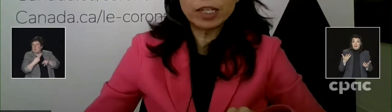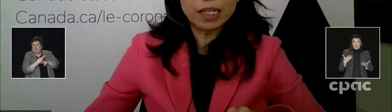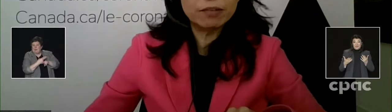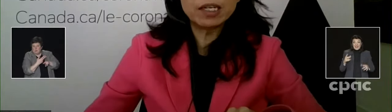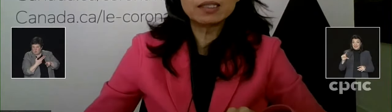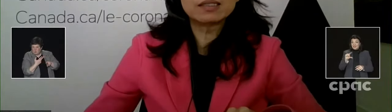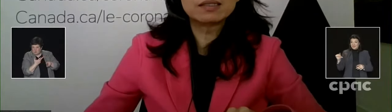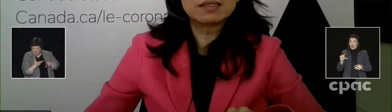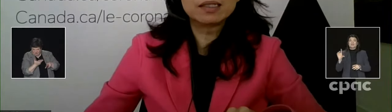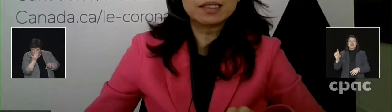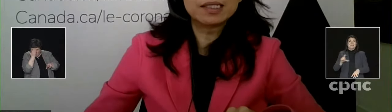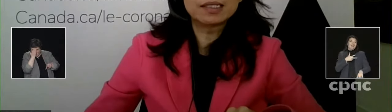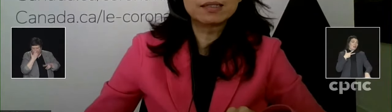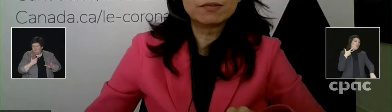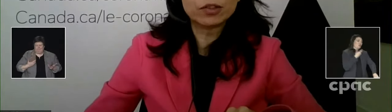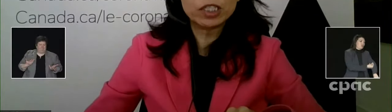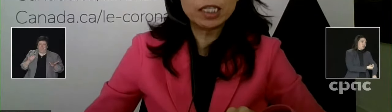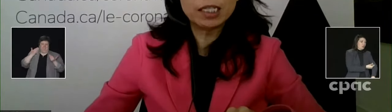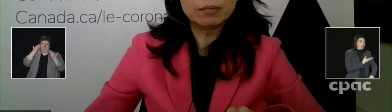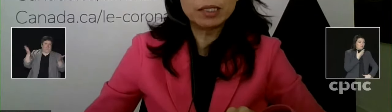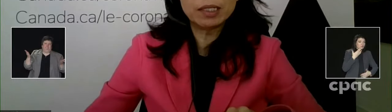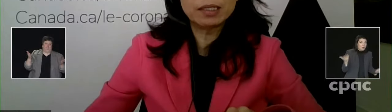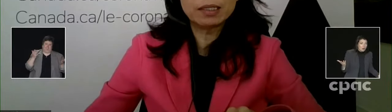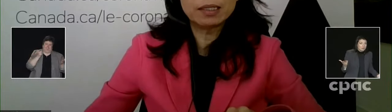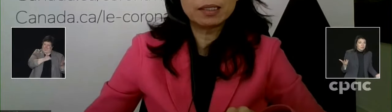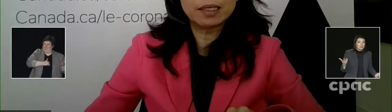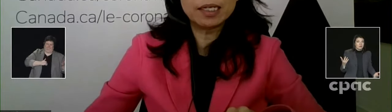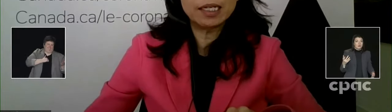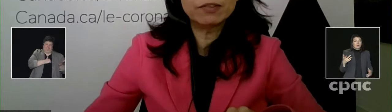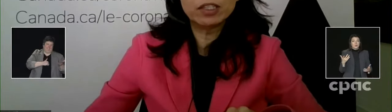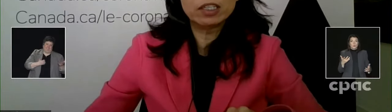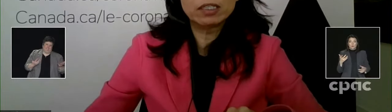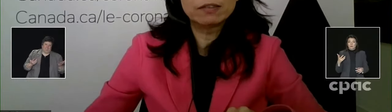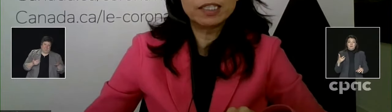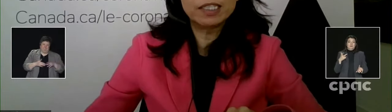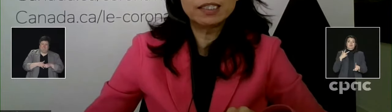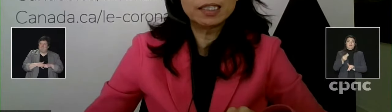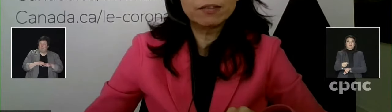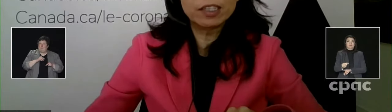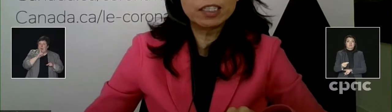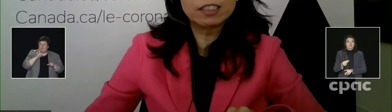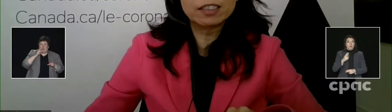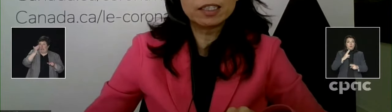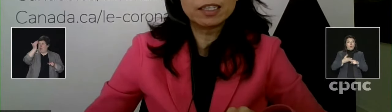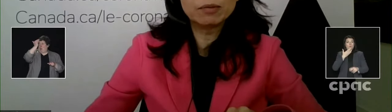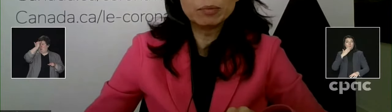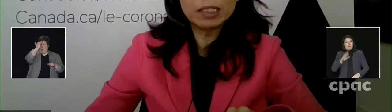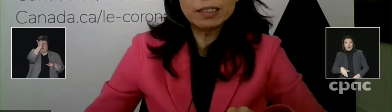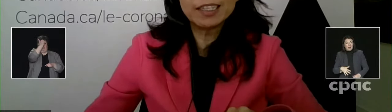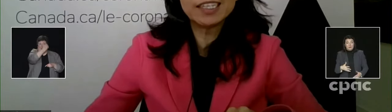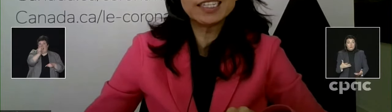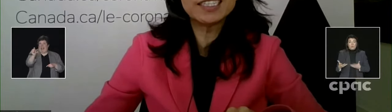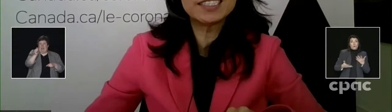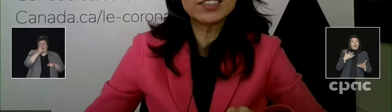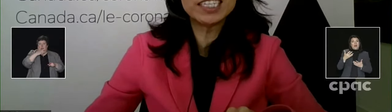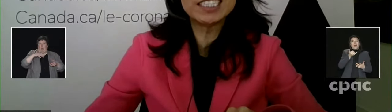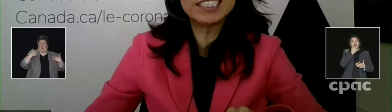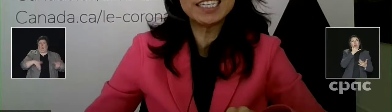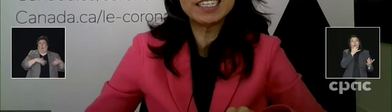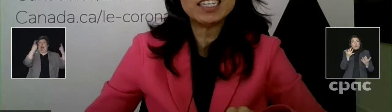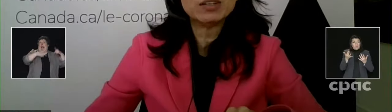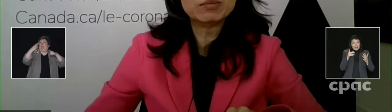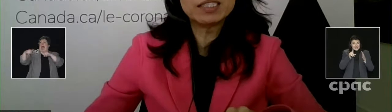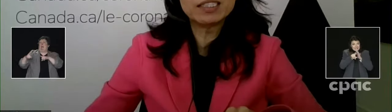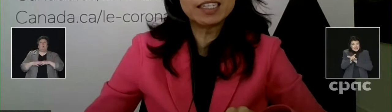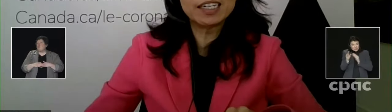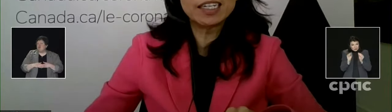I don't have that statistics, unfortunately, but I haven't heard of any significant numbers. That's all I can